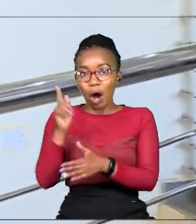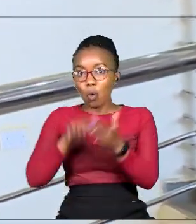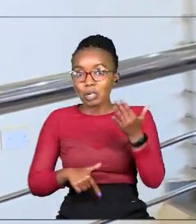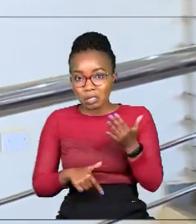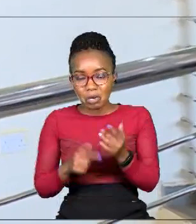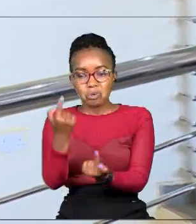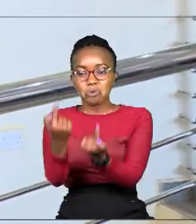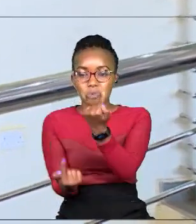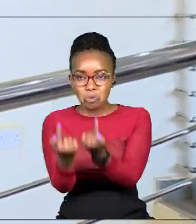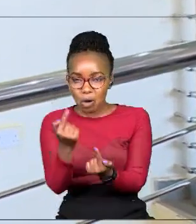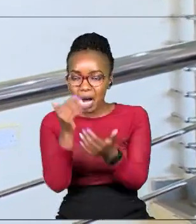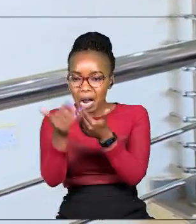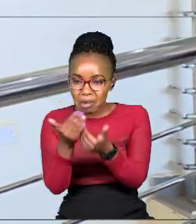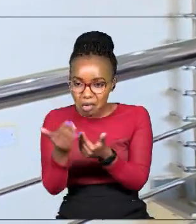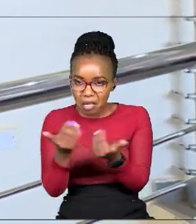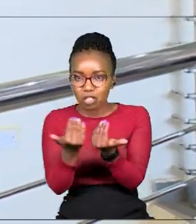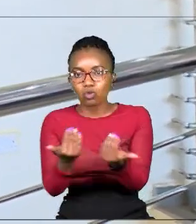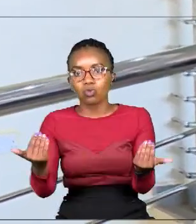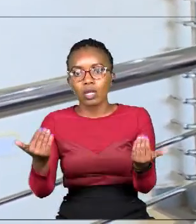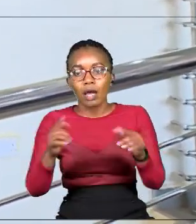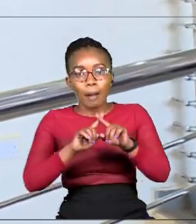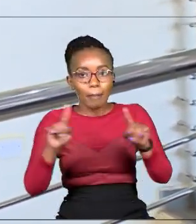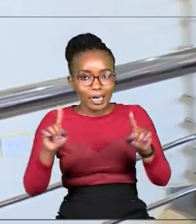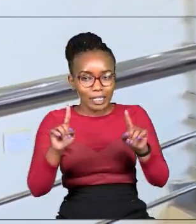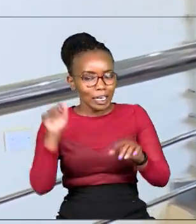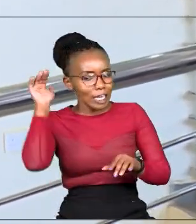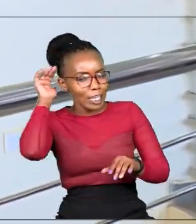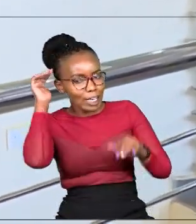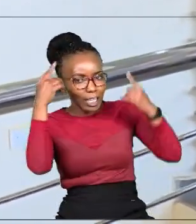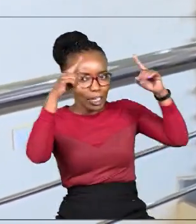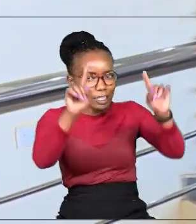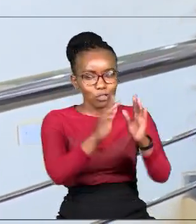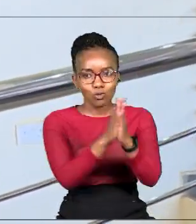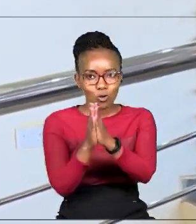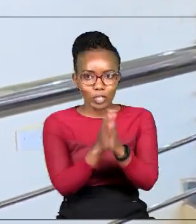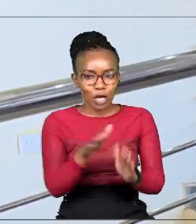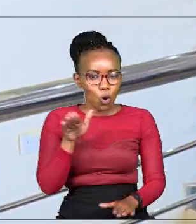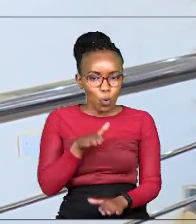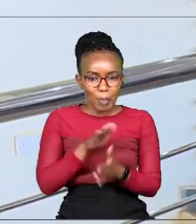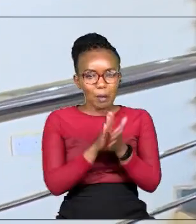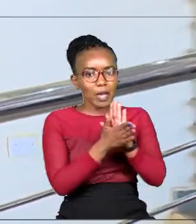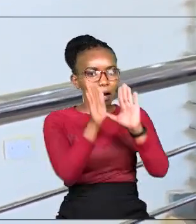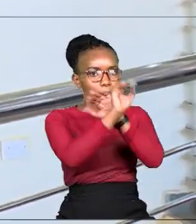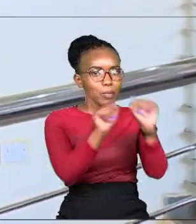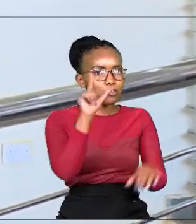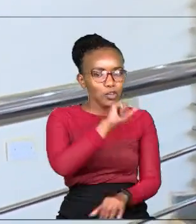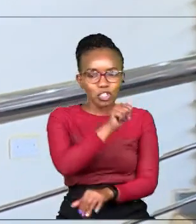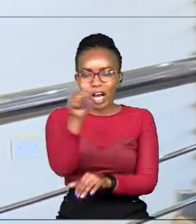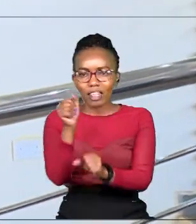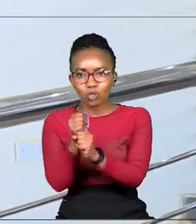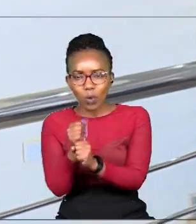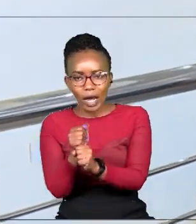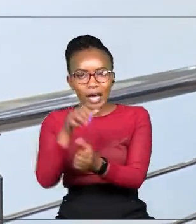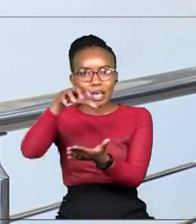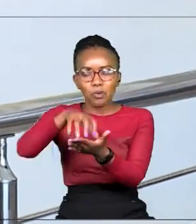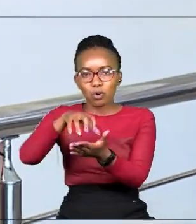after children. But I think that with success stories, we have president women. We have women taking on strong positions and working really